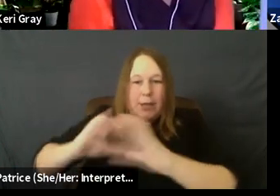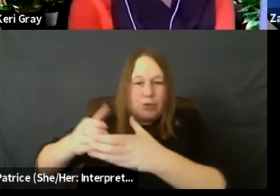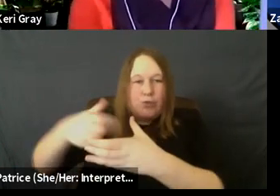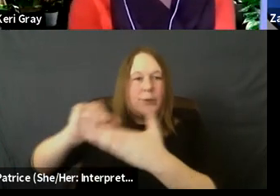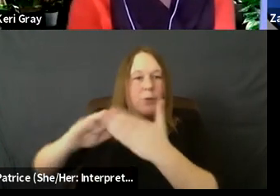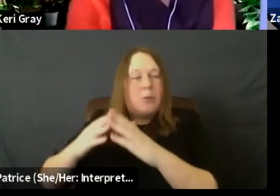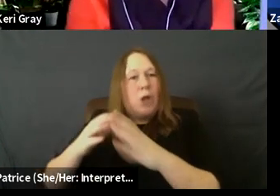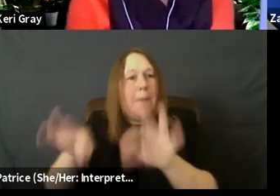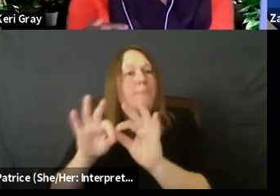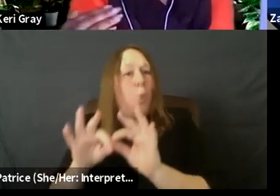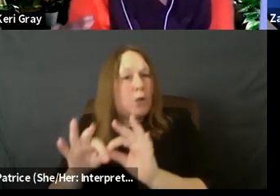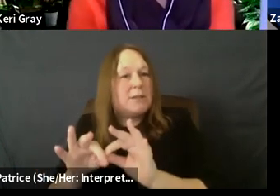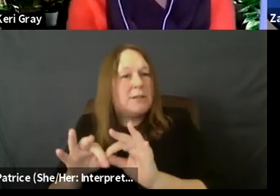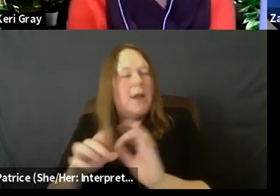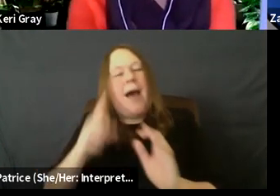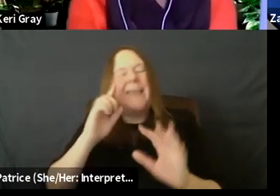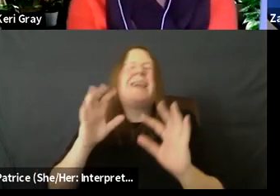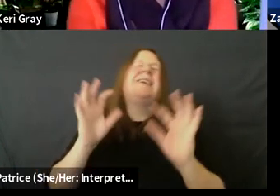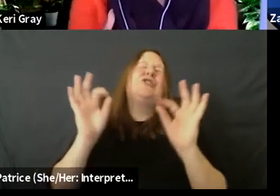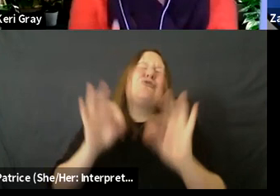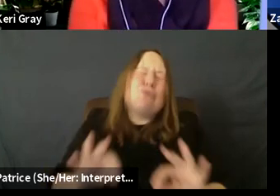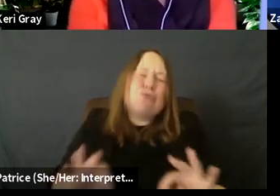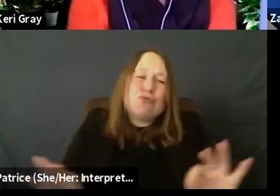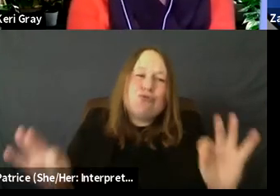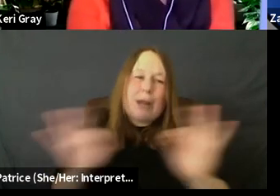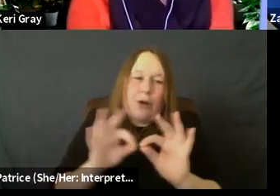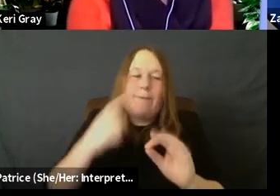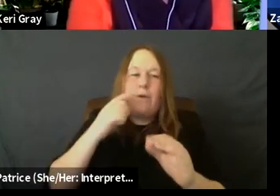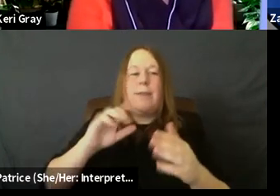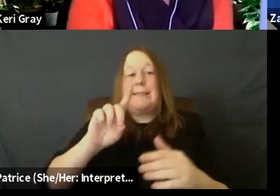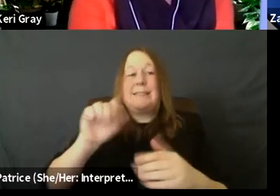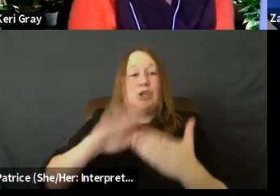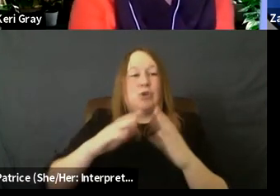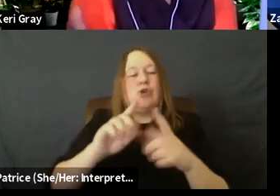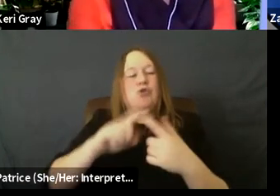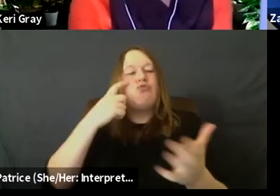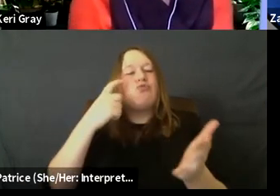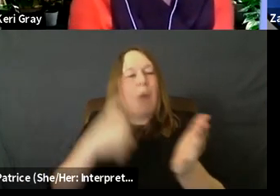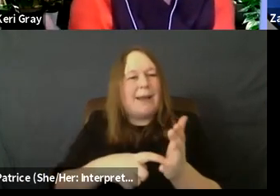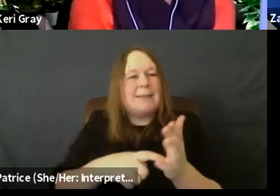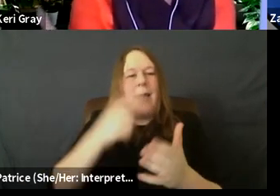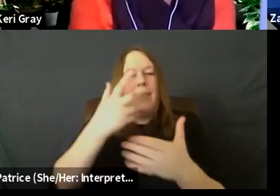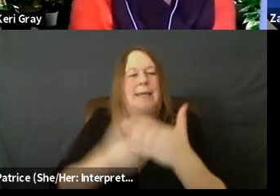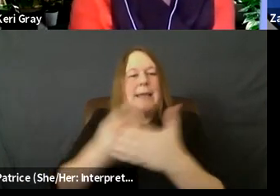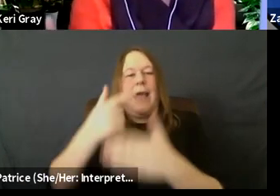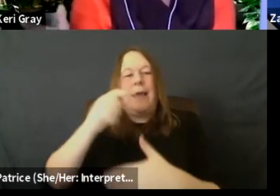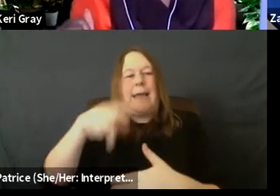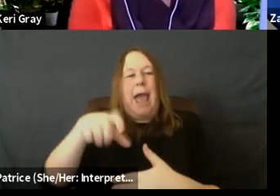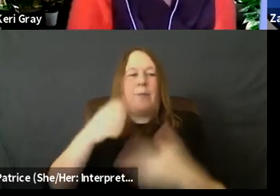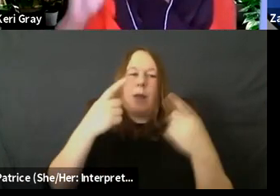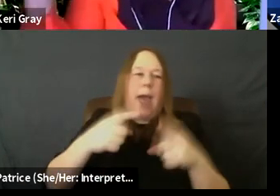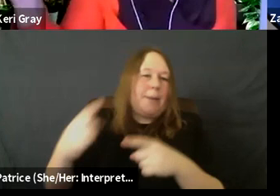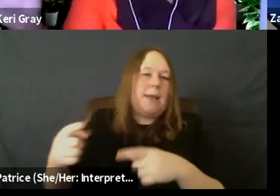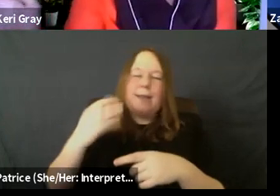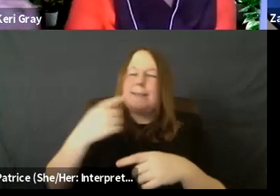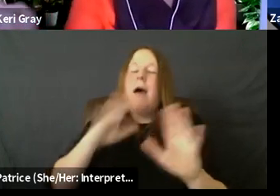are important. And I think it's critical that for the disability community to recognize the gaps that have been occurring and say,